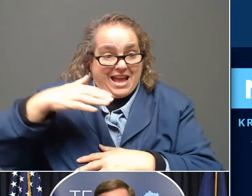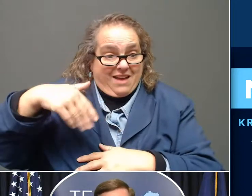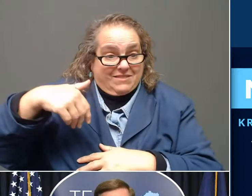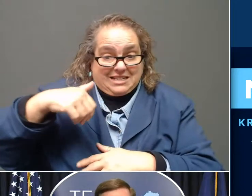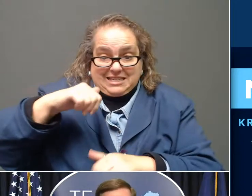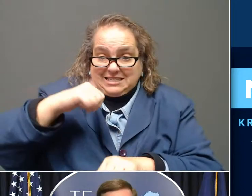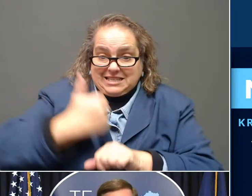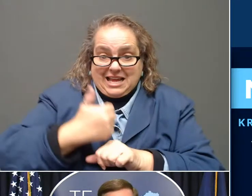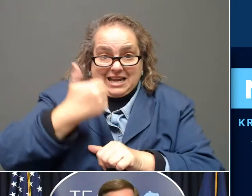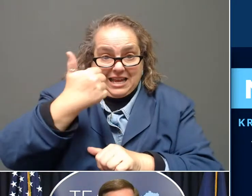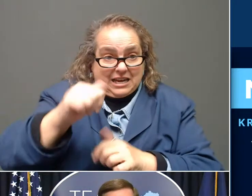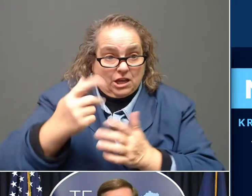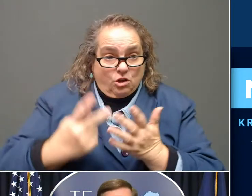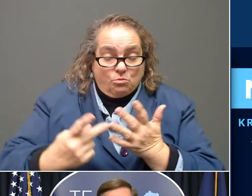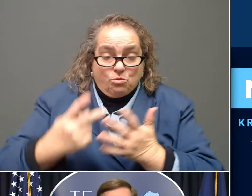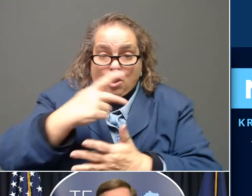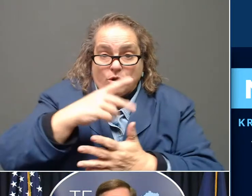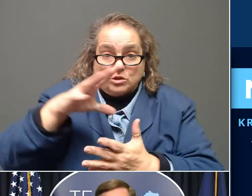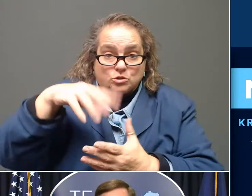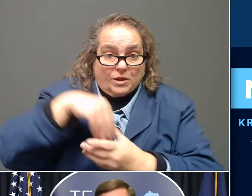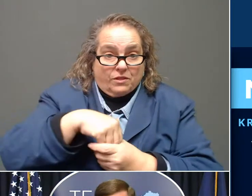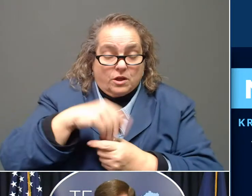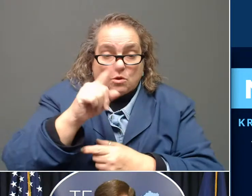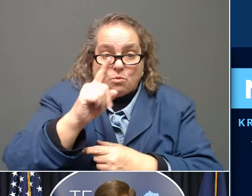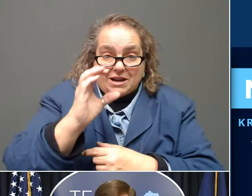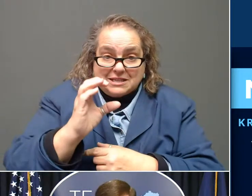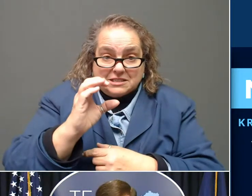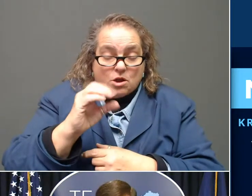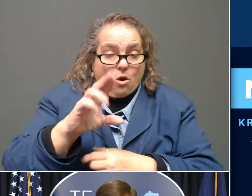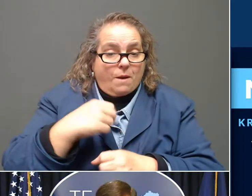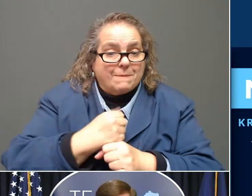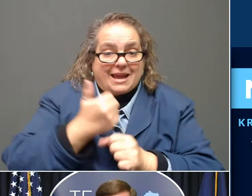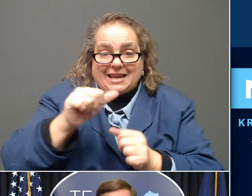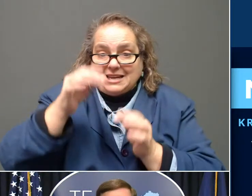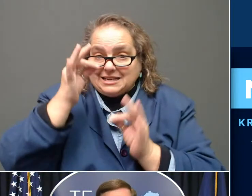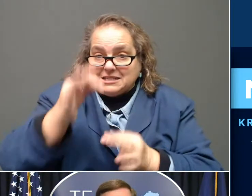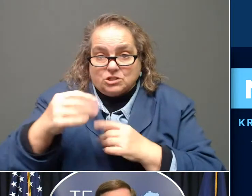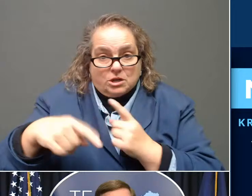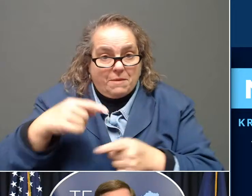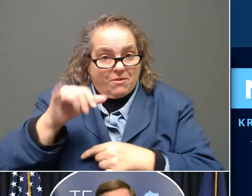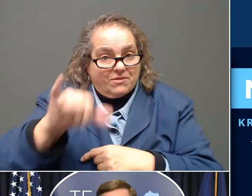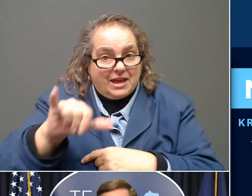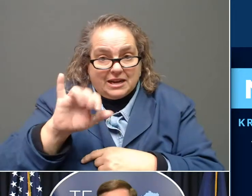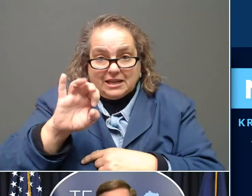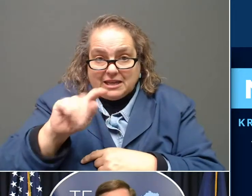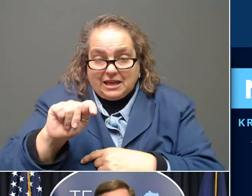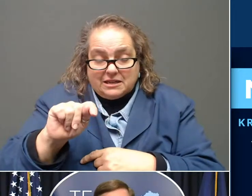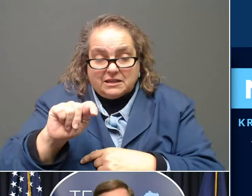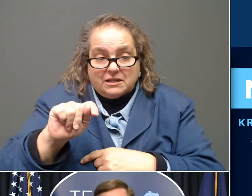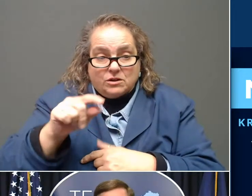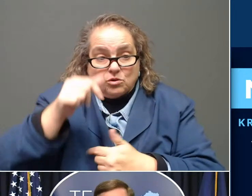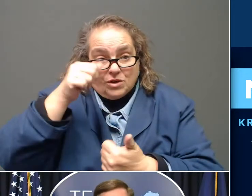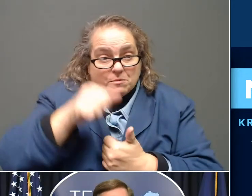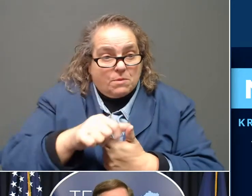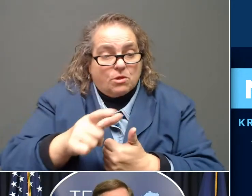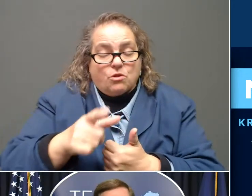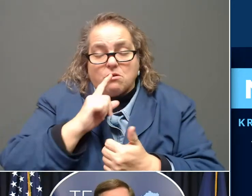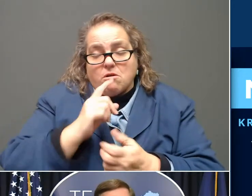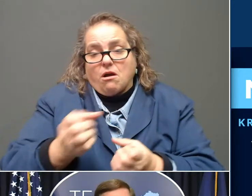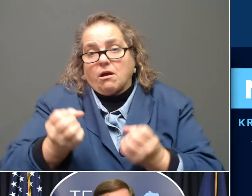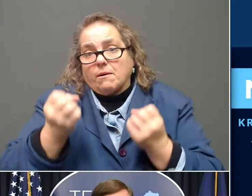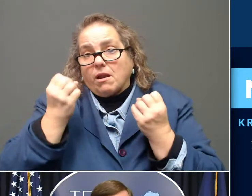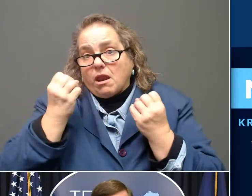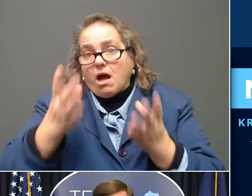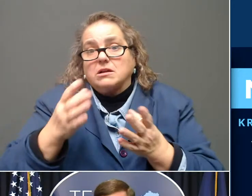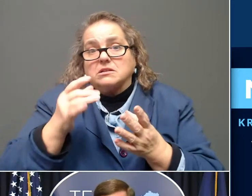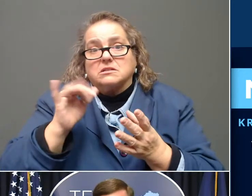there to know we understand their anxiety. We understand how badly they want to get vaccinated.